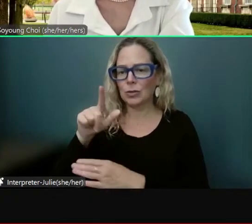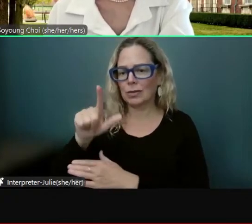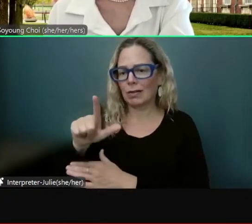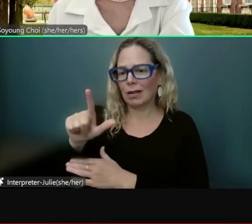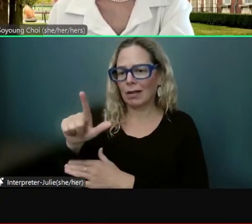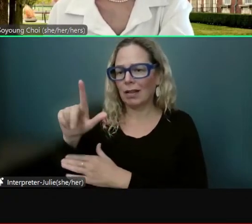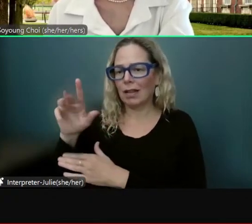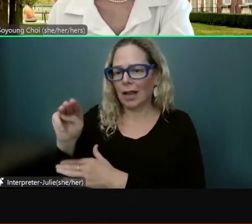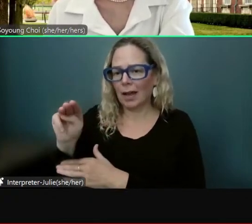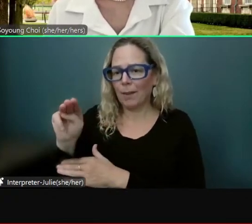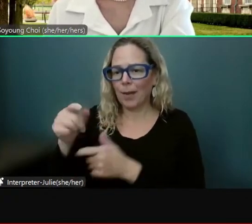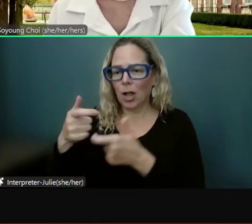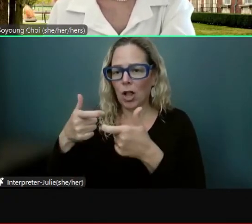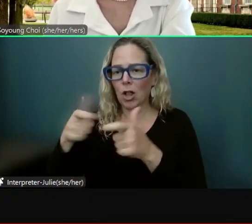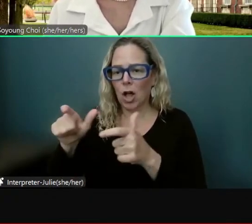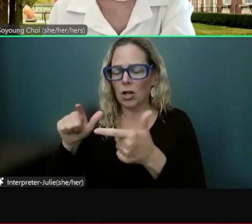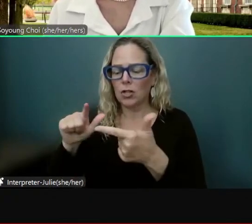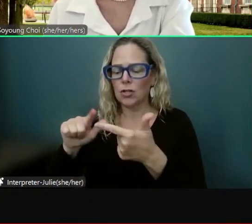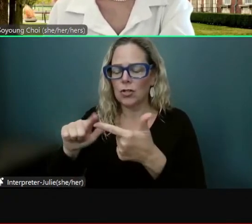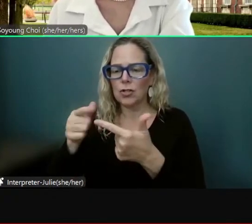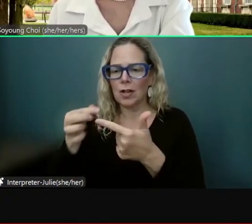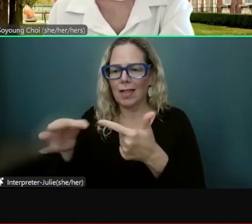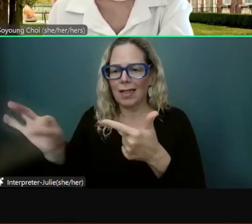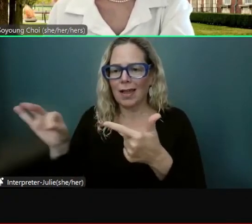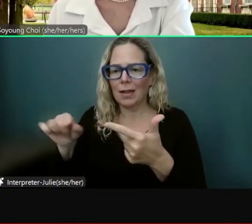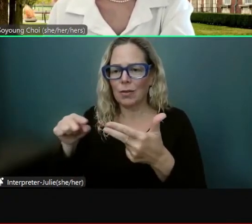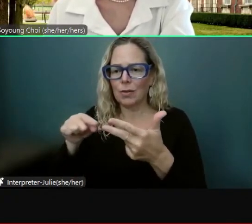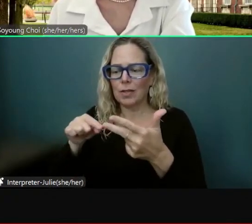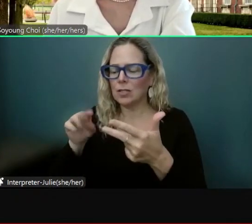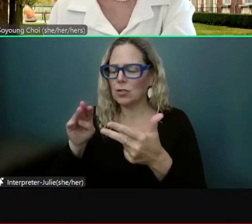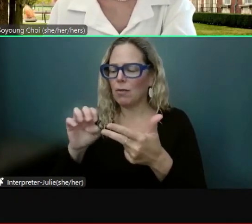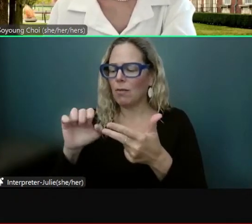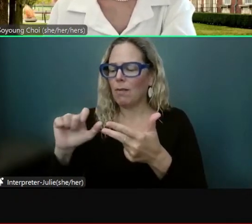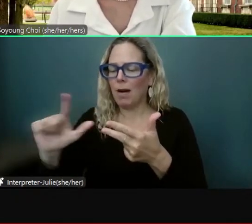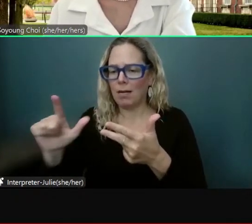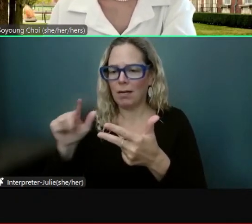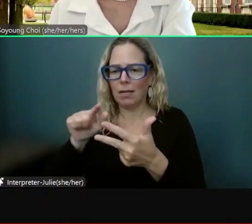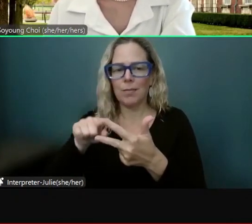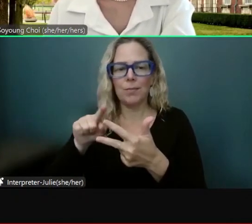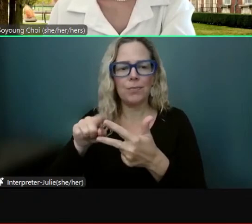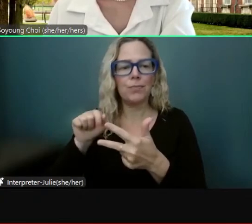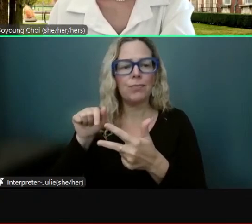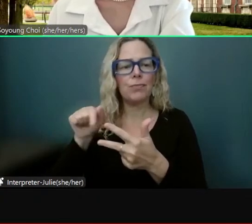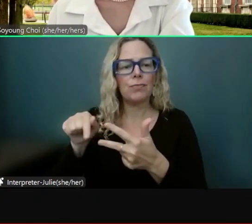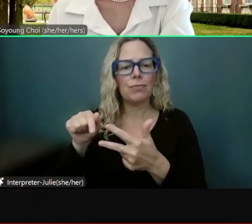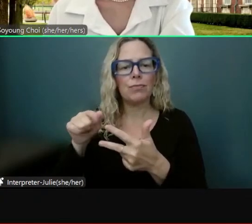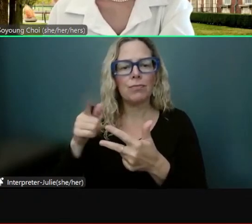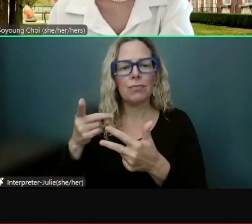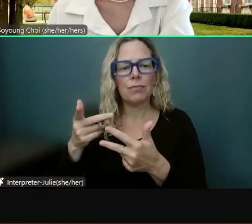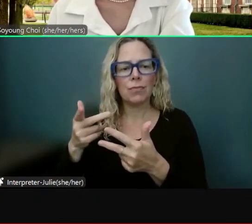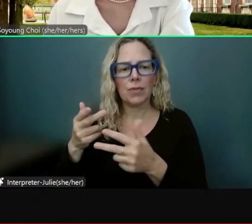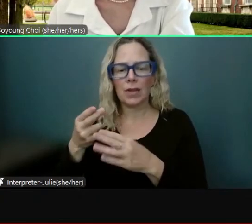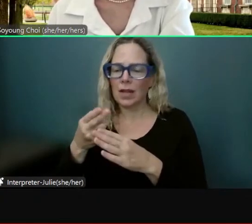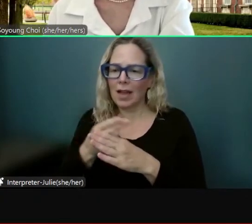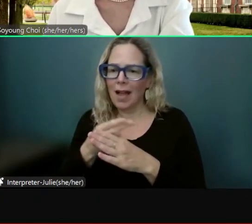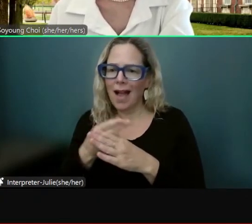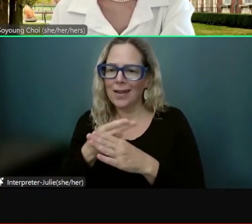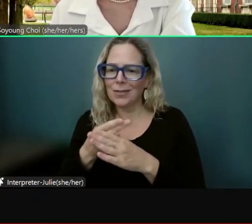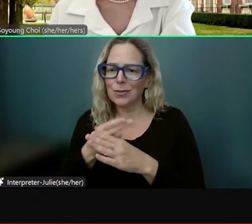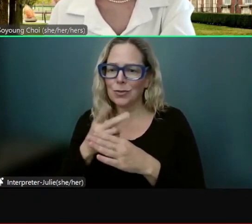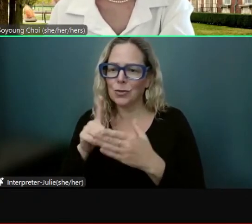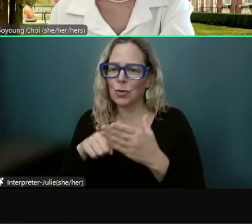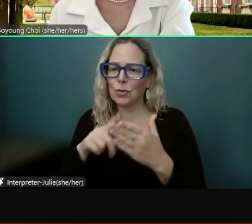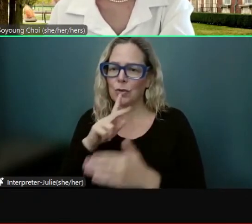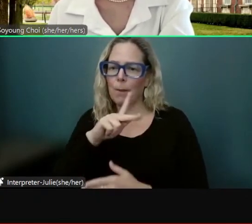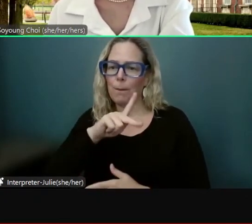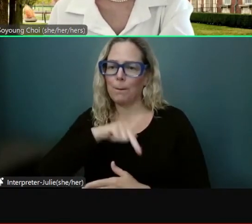OpenAI's GPT-4o, to support health data monitoring. In another word, personal health tracking for